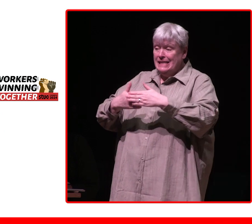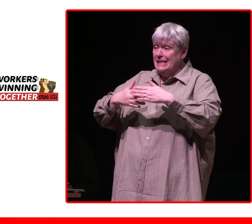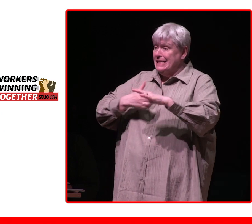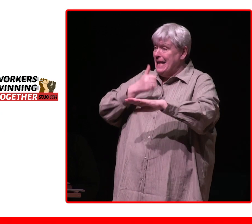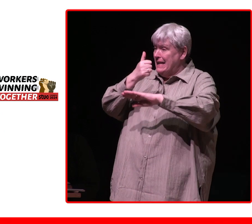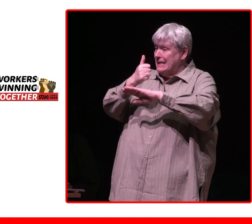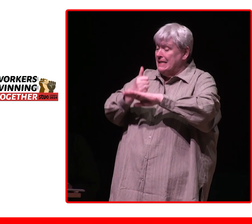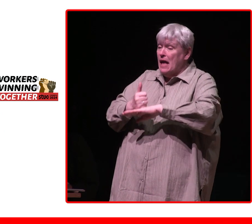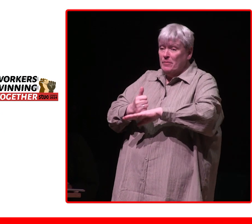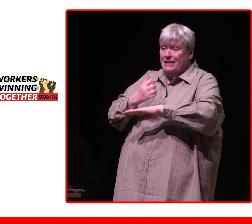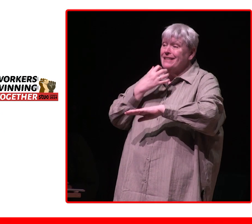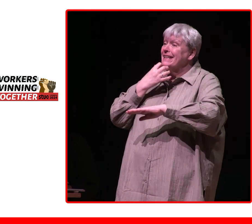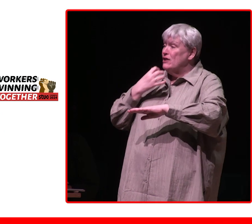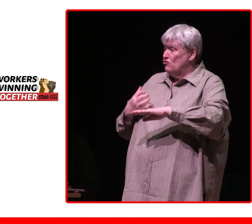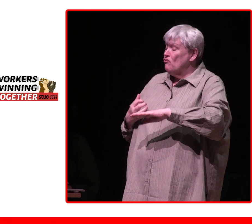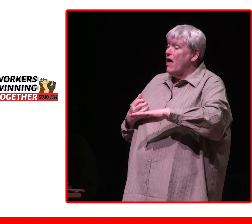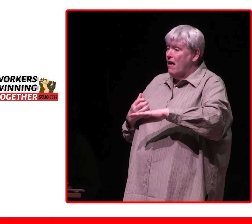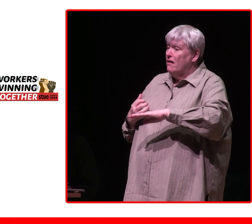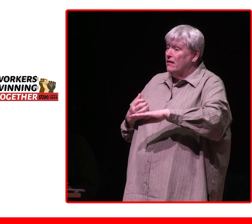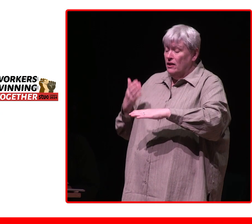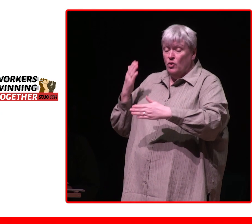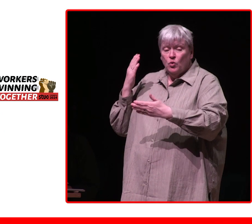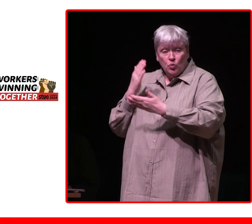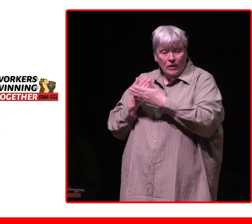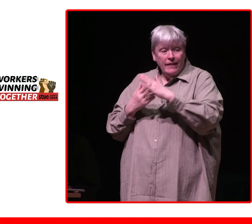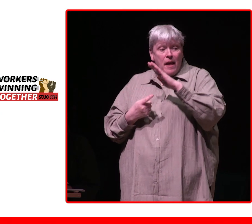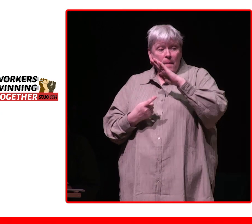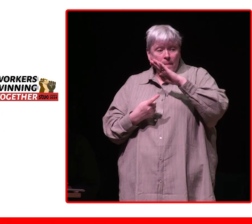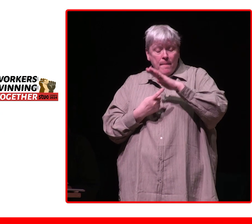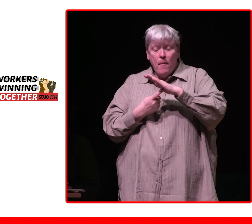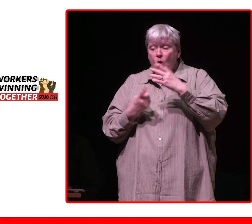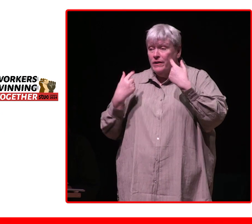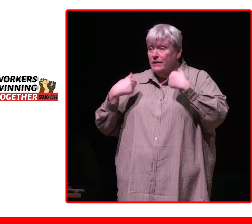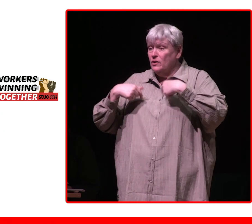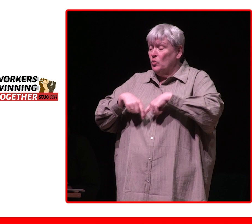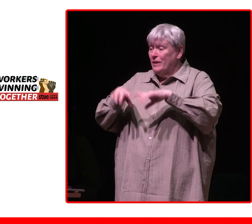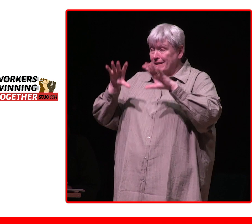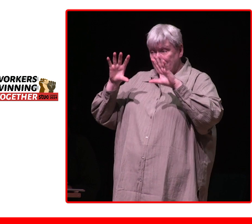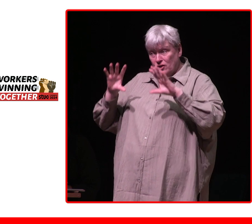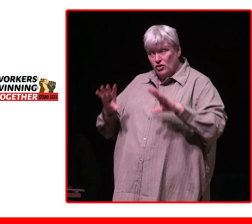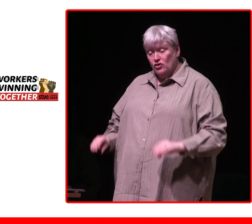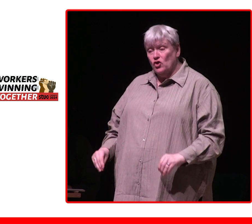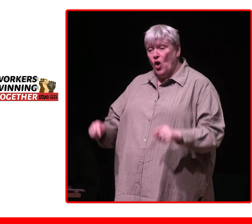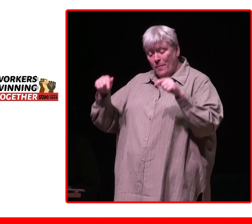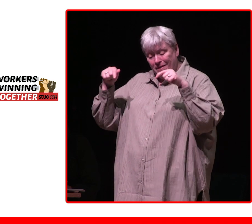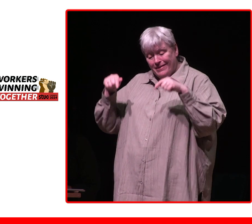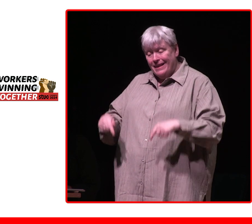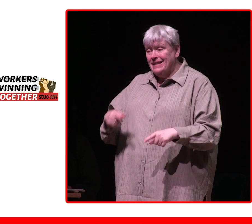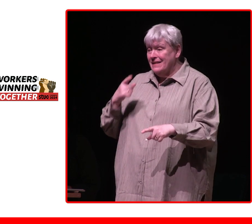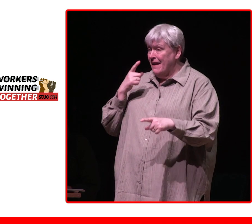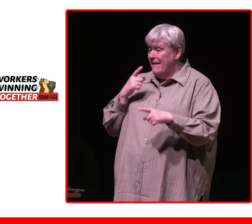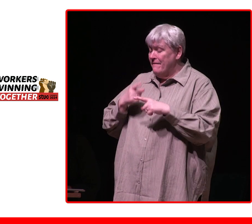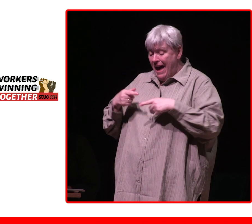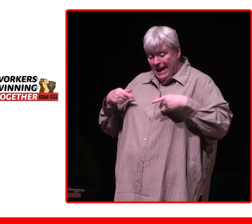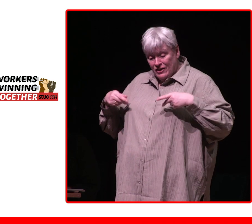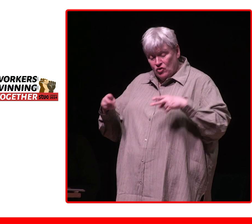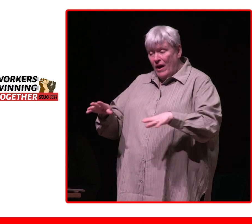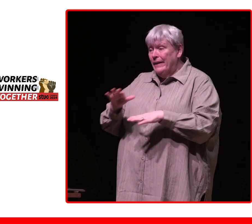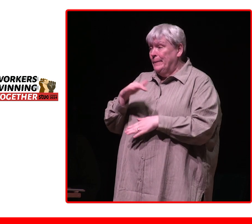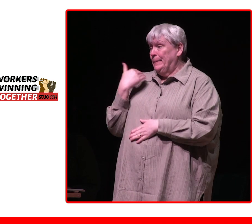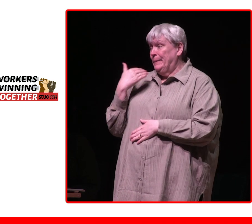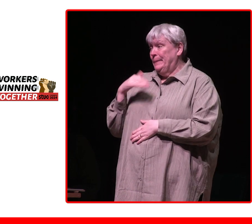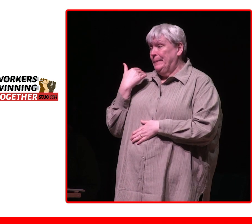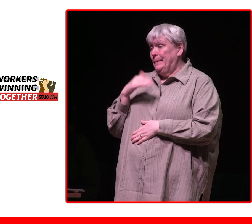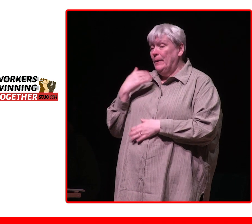establishment of the State of Israel. So it is really important that we make a stop to this fast-track genocide that is happening at the